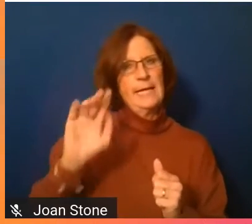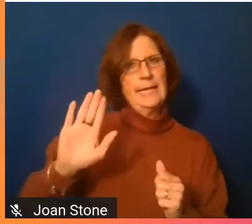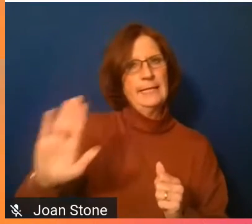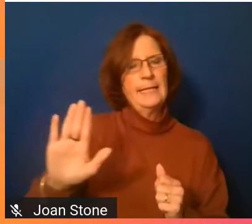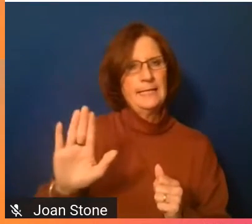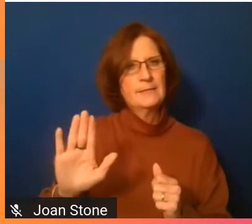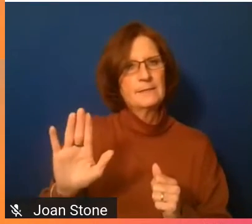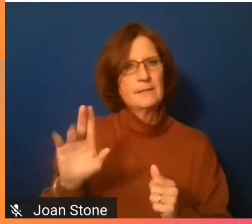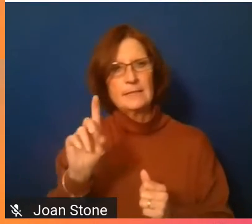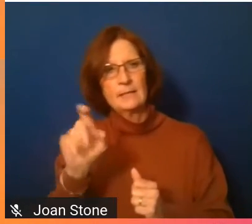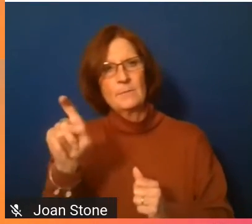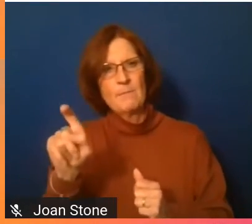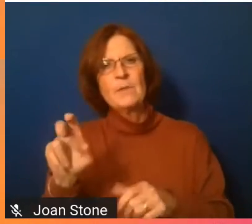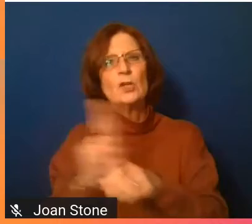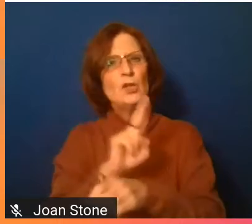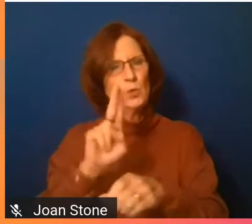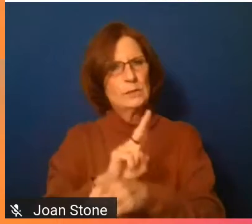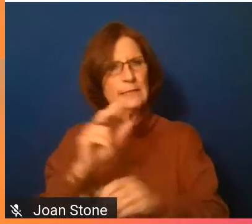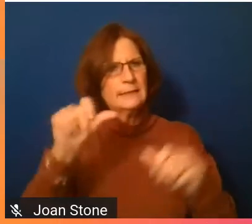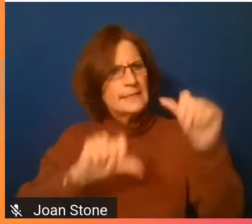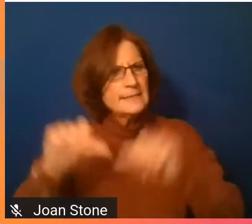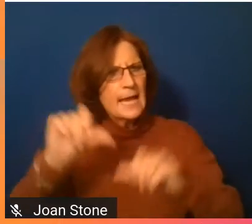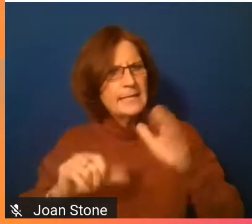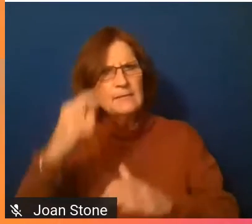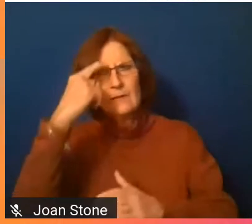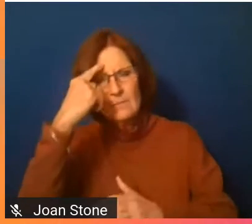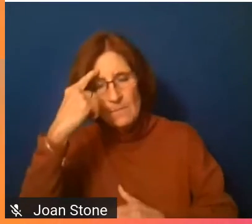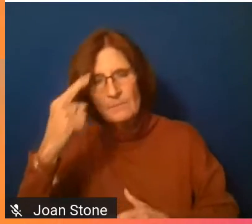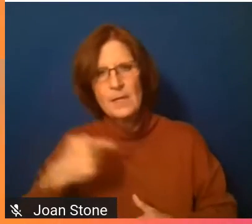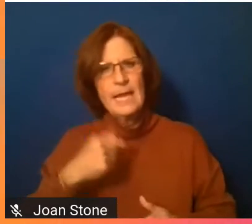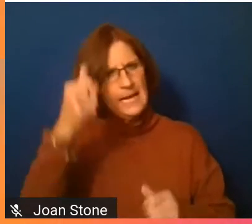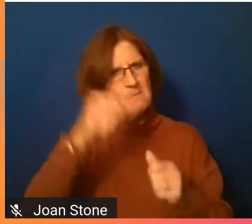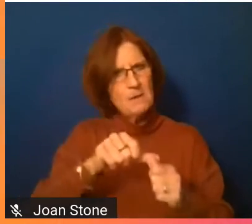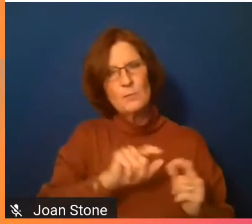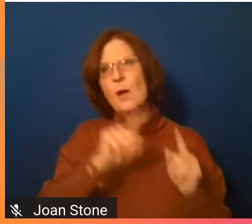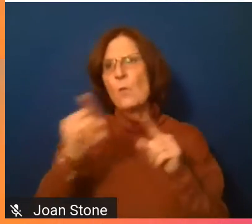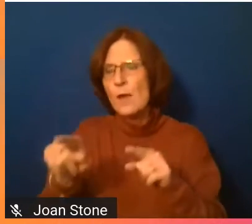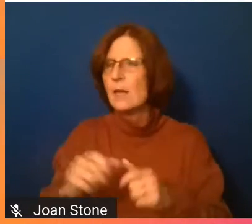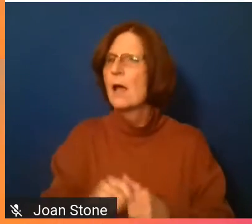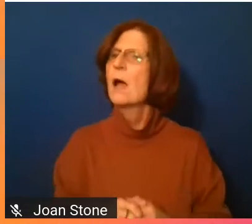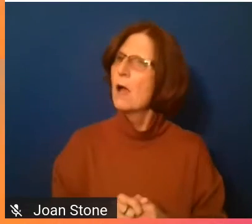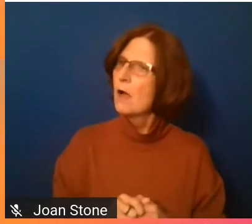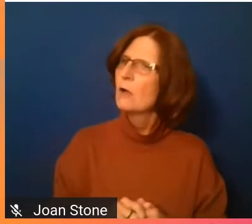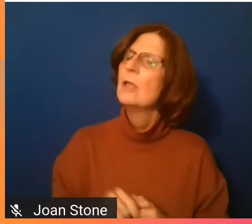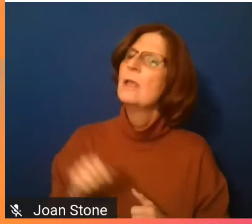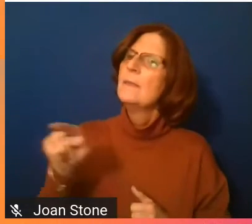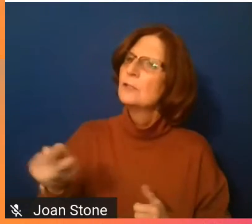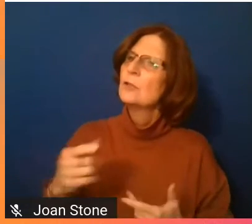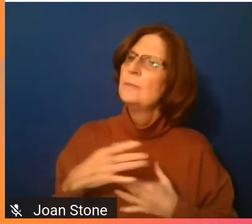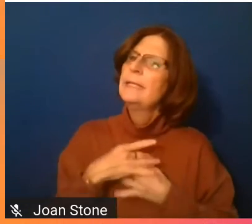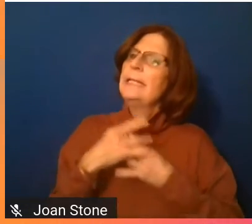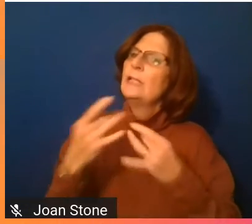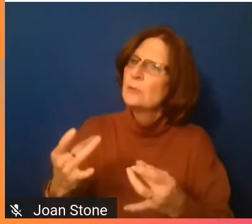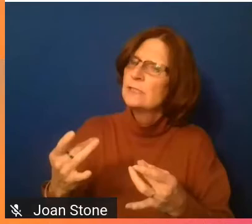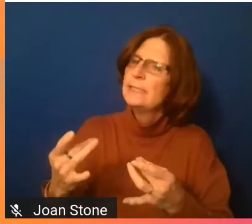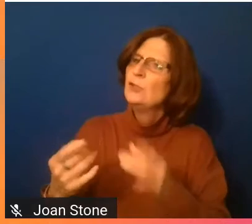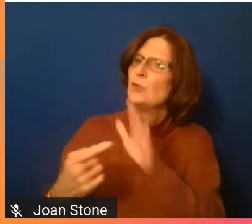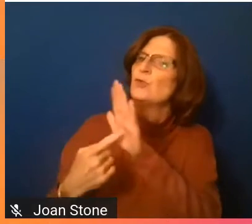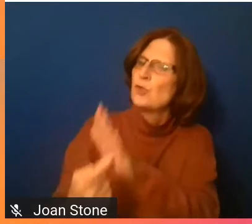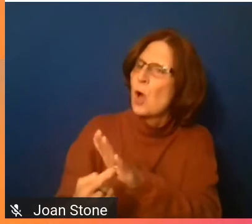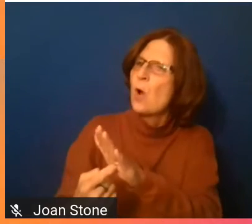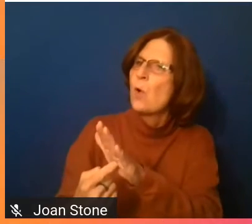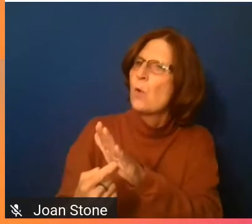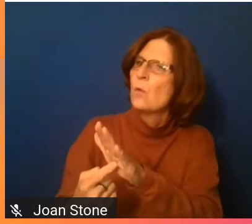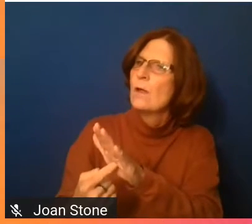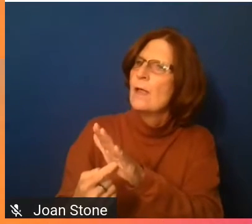using his sensibilities as a scientist. And I remember going there and thinking, oh, this could be an interesting way to create like a visual representation of this story. And I just